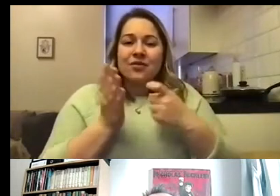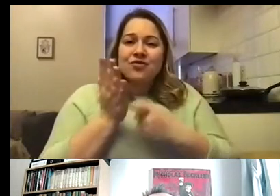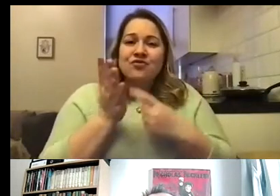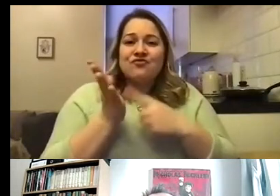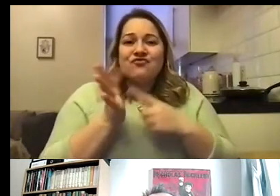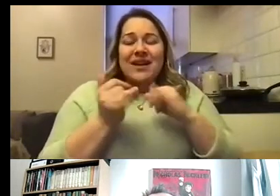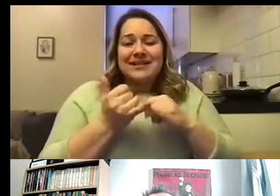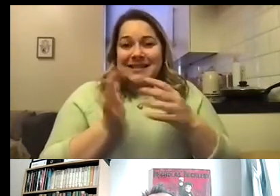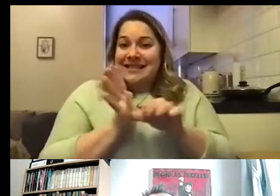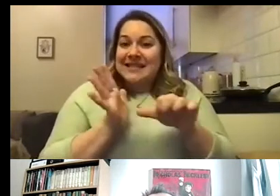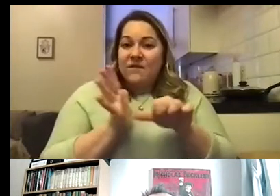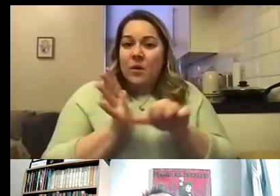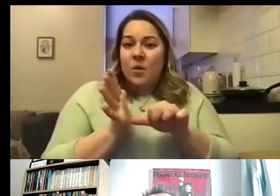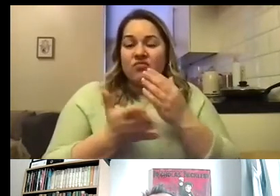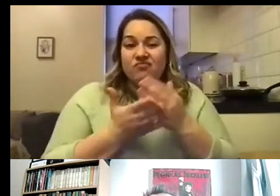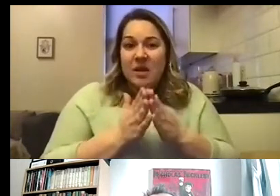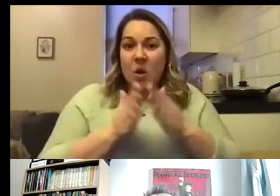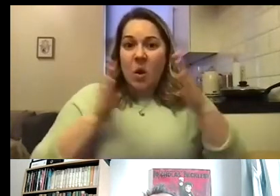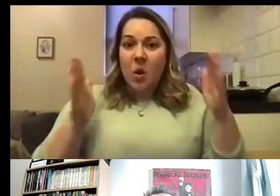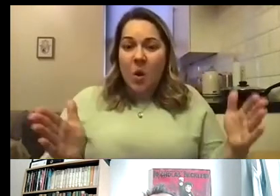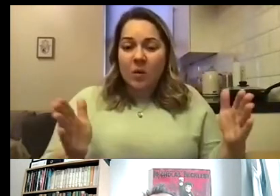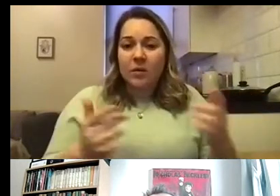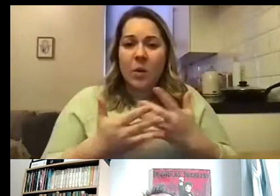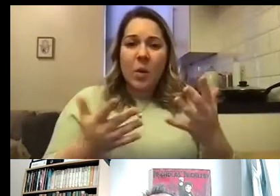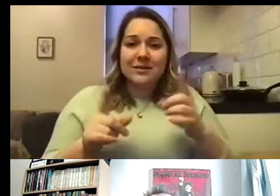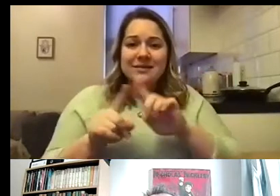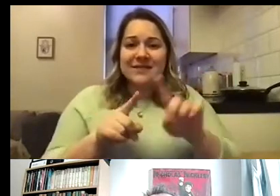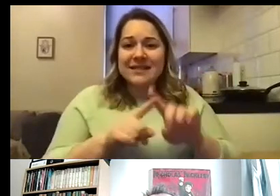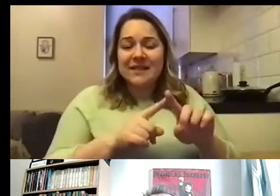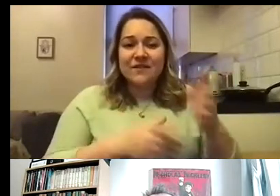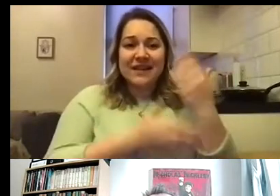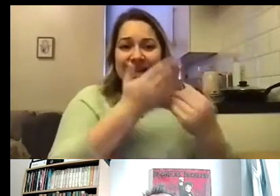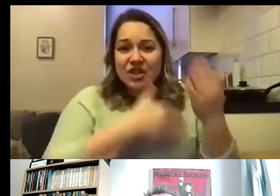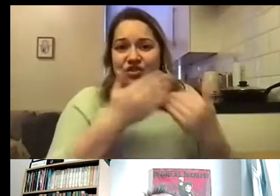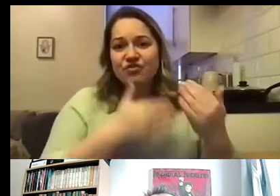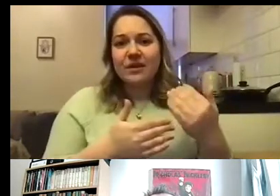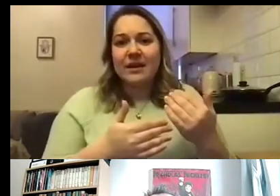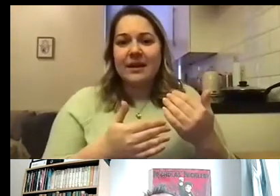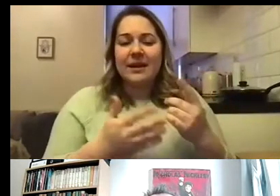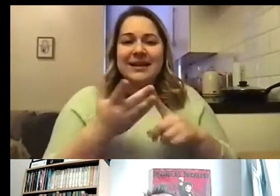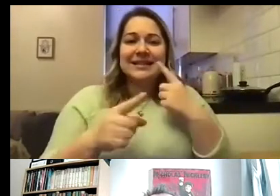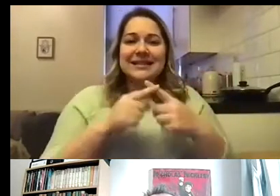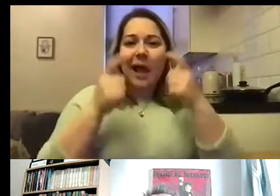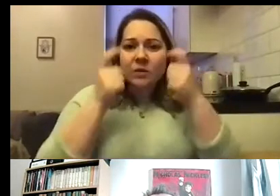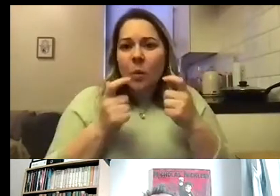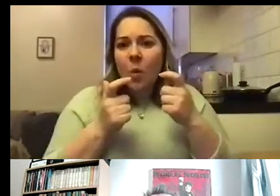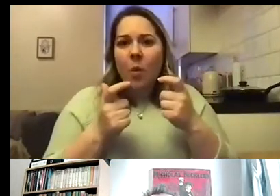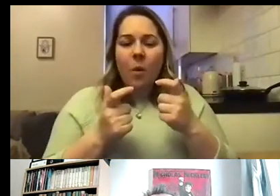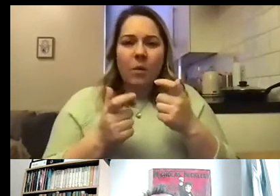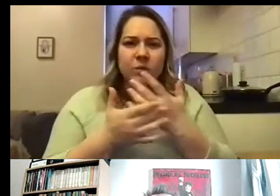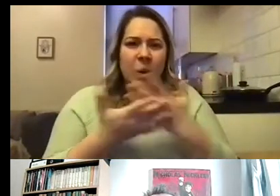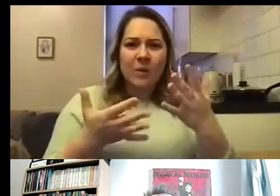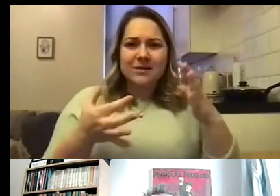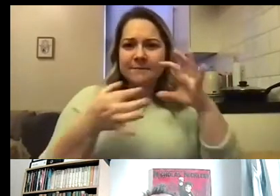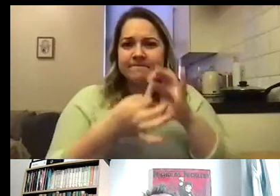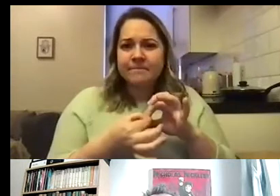actually very, very long, with lots of very different bits of history and tax law involved. So I mean, it took